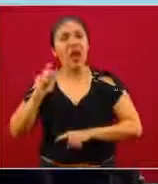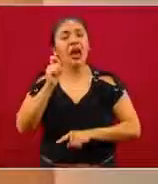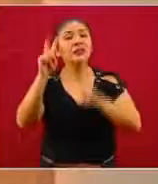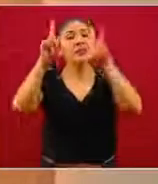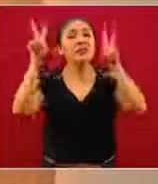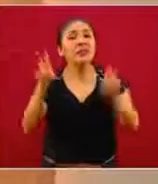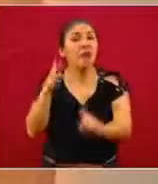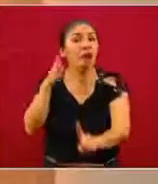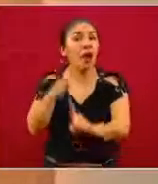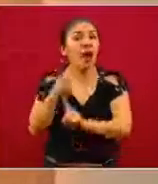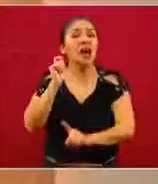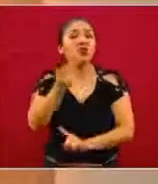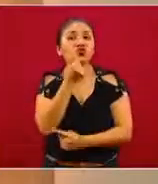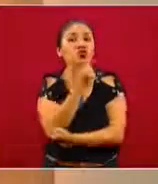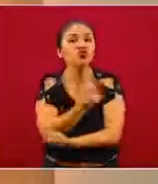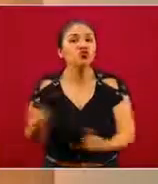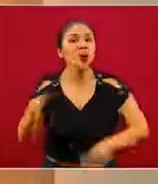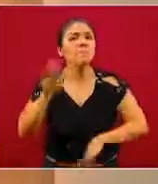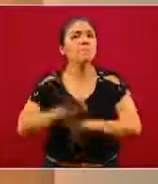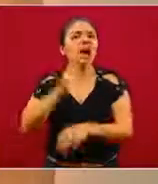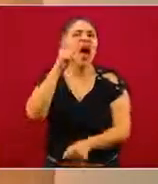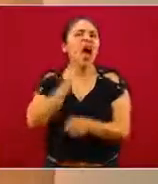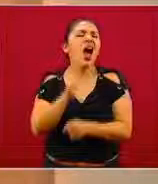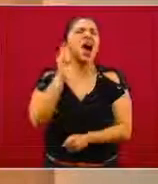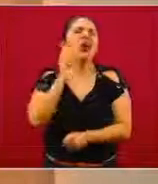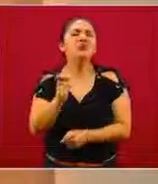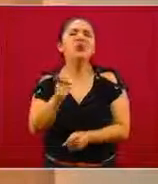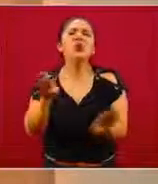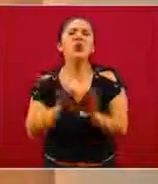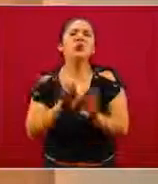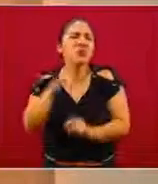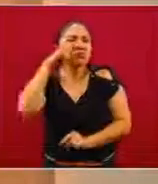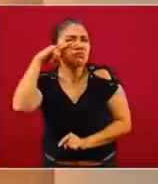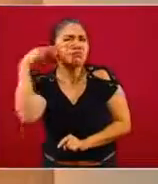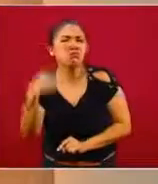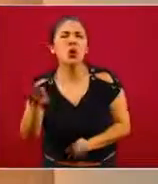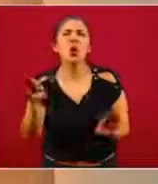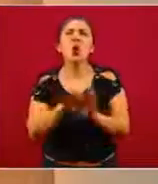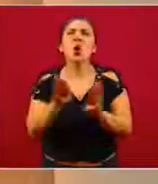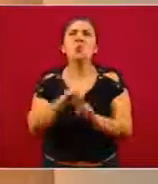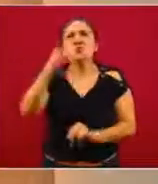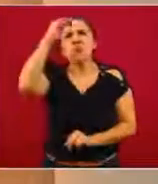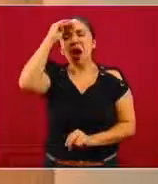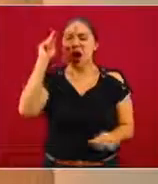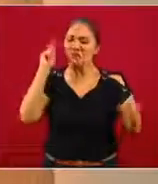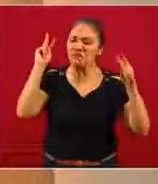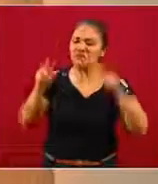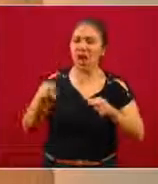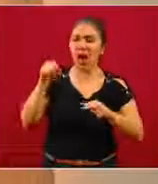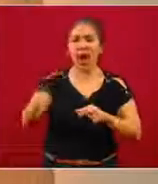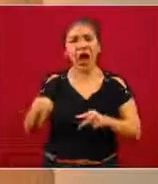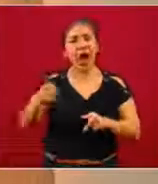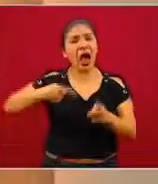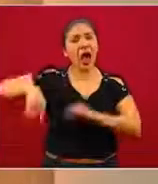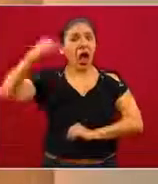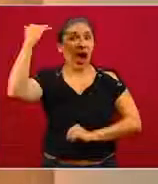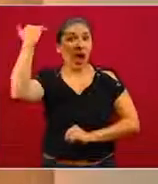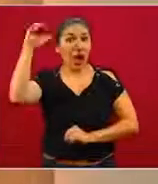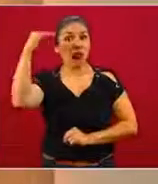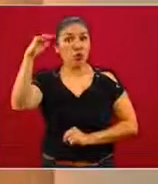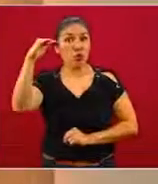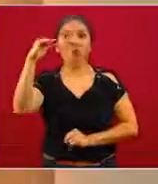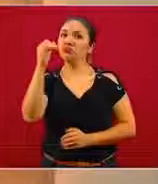the topics that have to do with children are normally very different. So, for